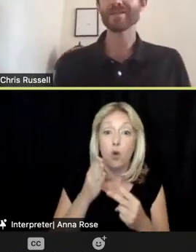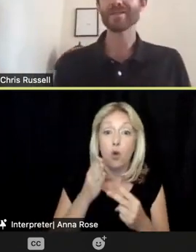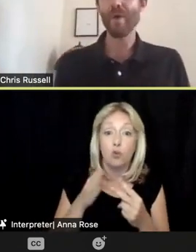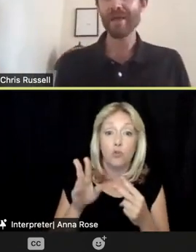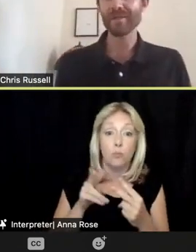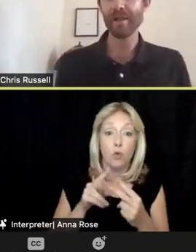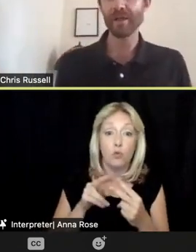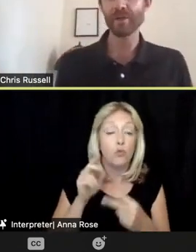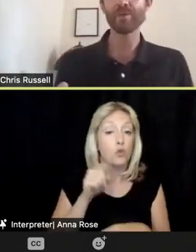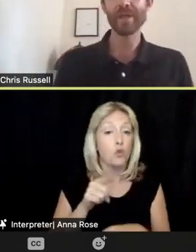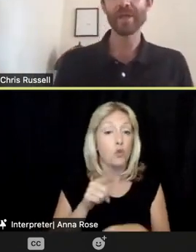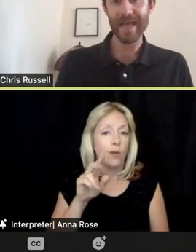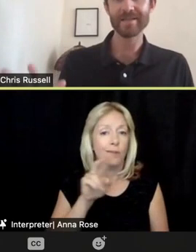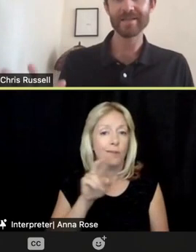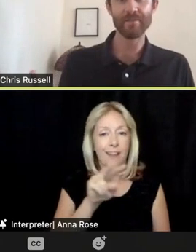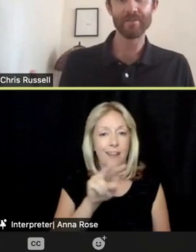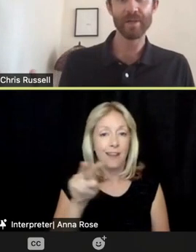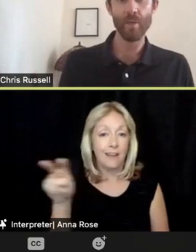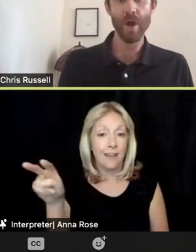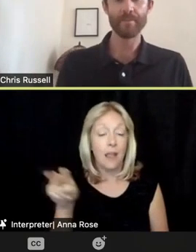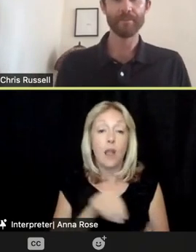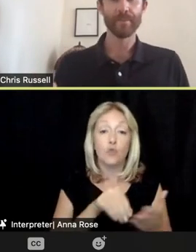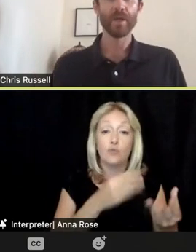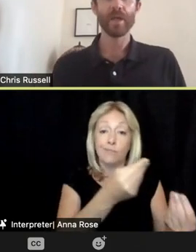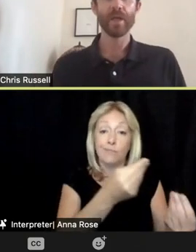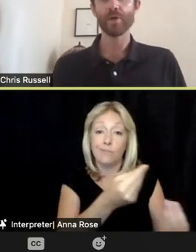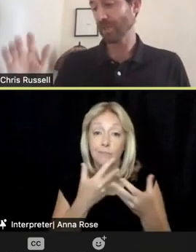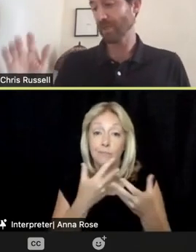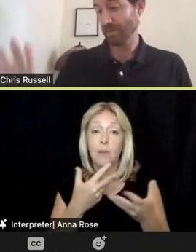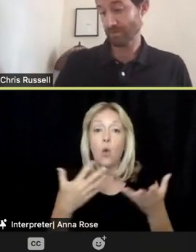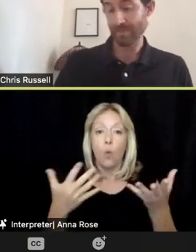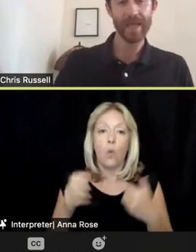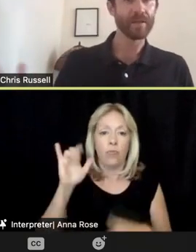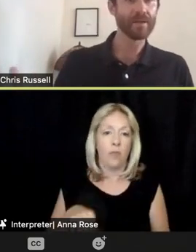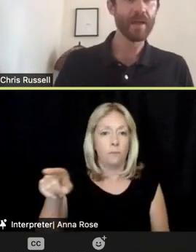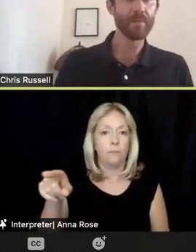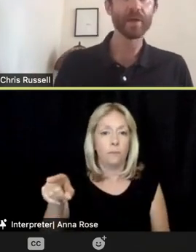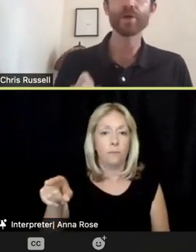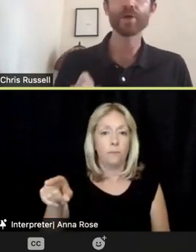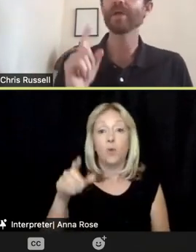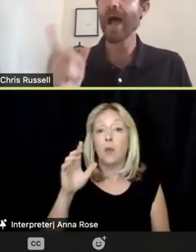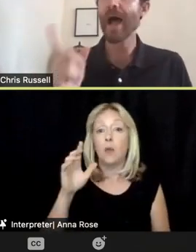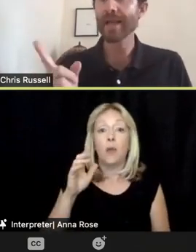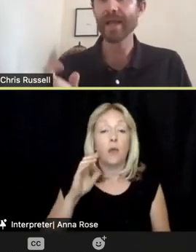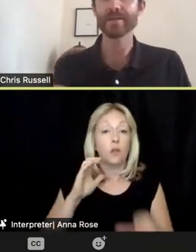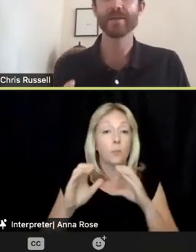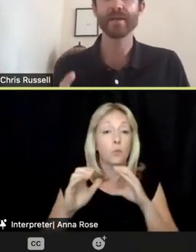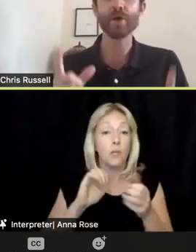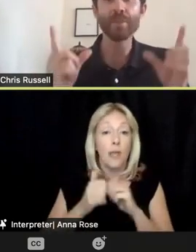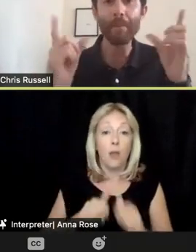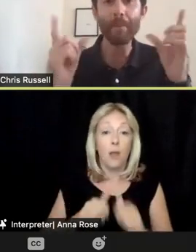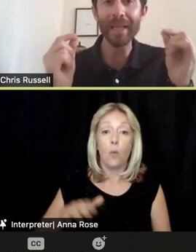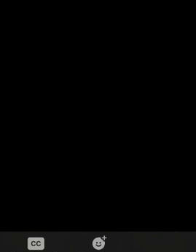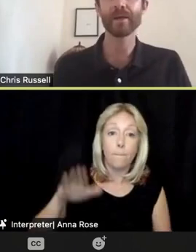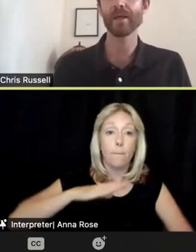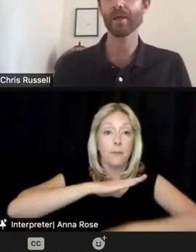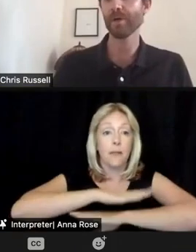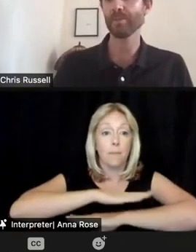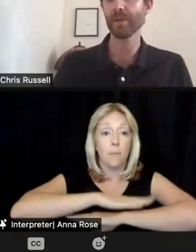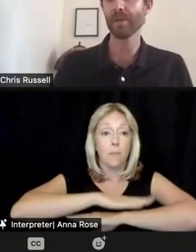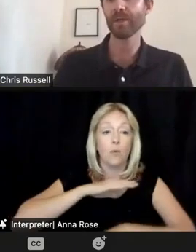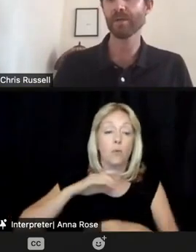child has a way of telling you, yes, that's the symbol I want. It could be hitting the table, it could be eye gaze, it could be